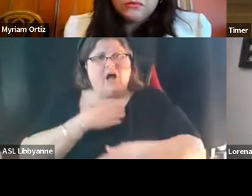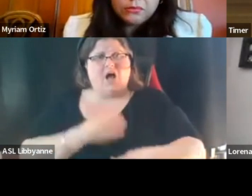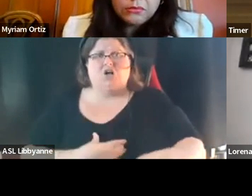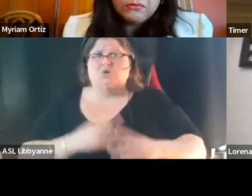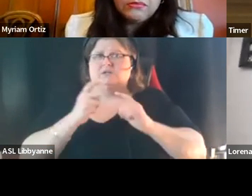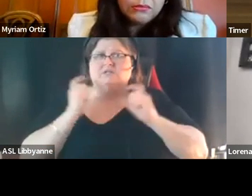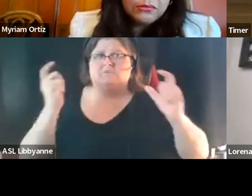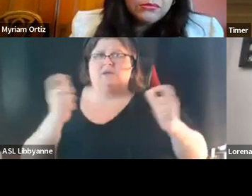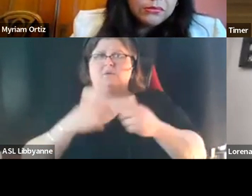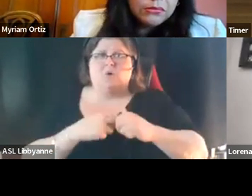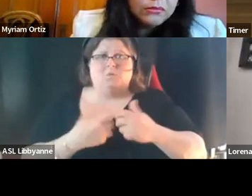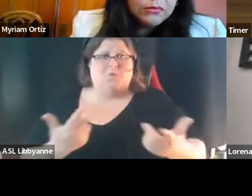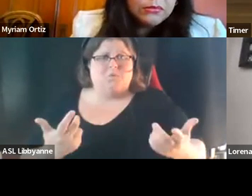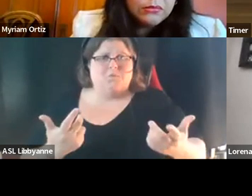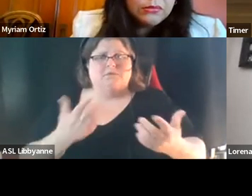also. Thank you.